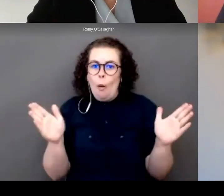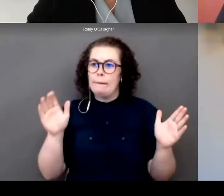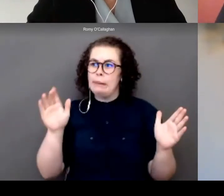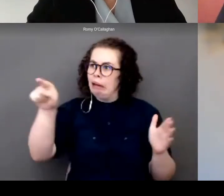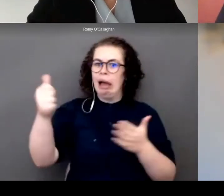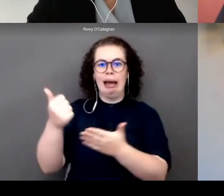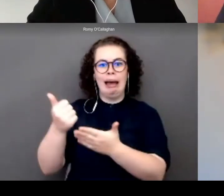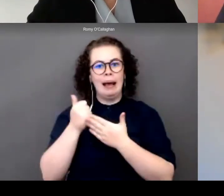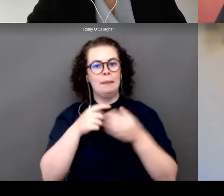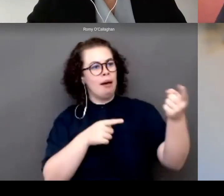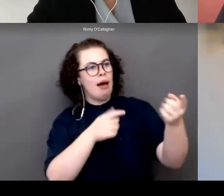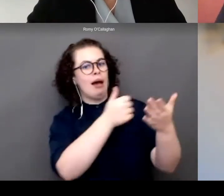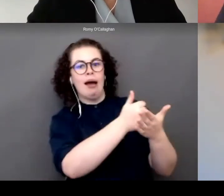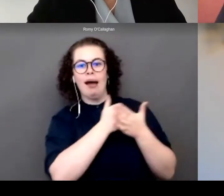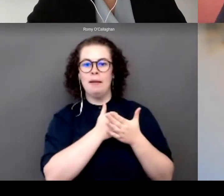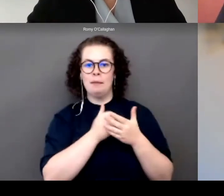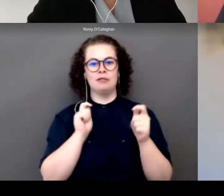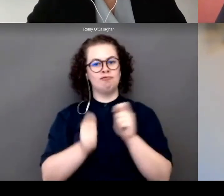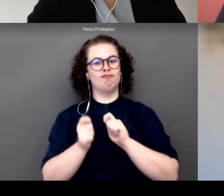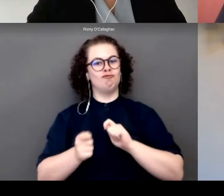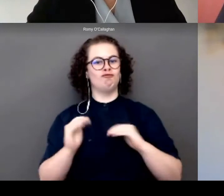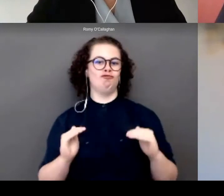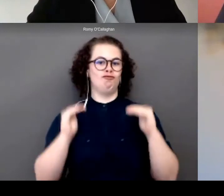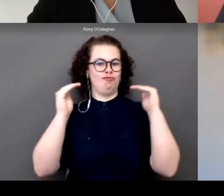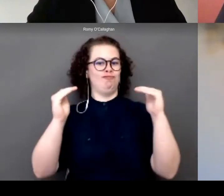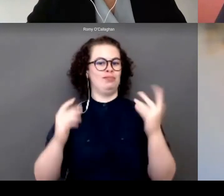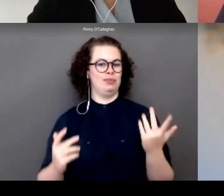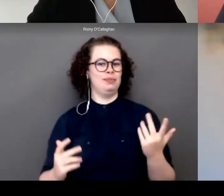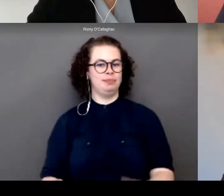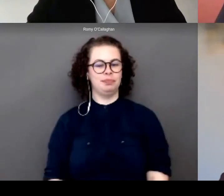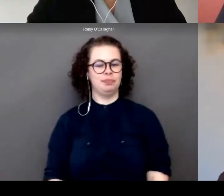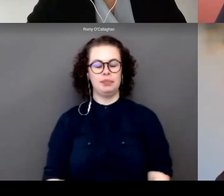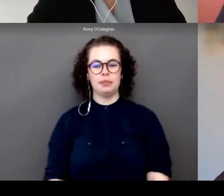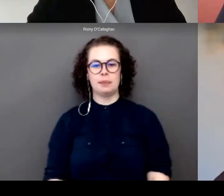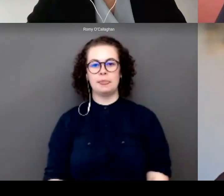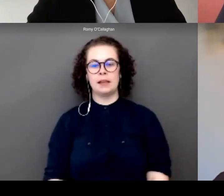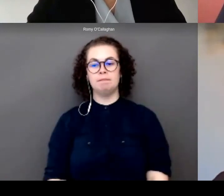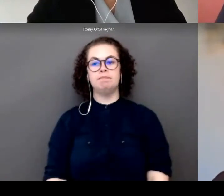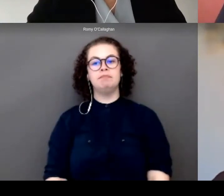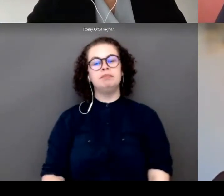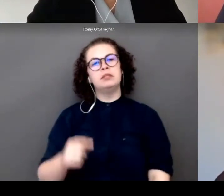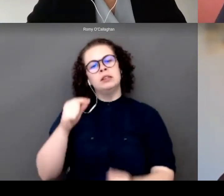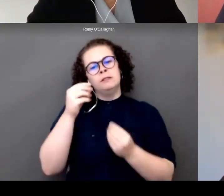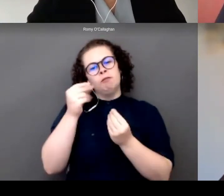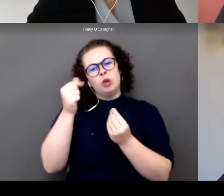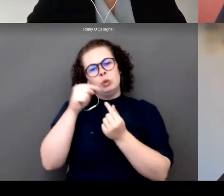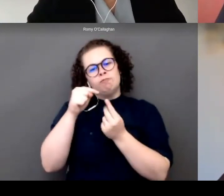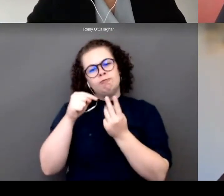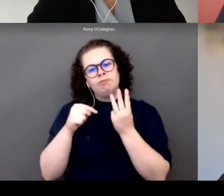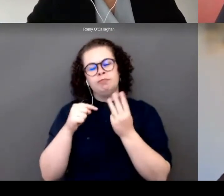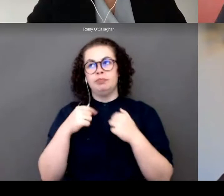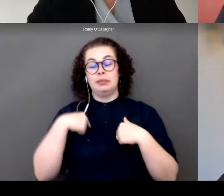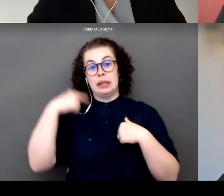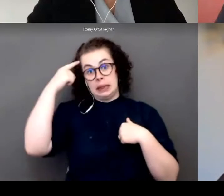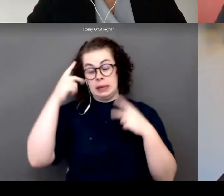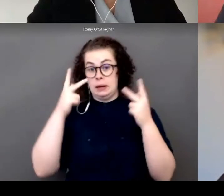very important elements here, and this is the team formation. Each and every city will need to